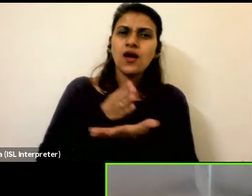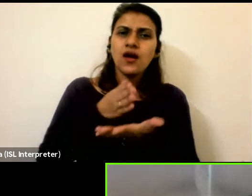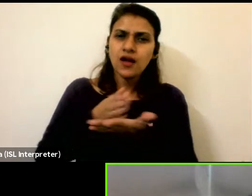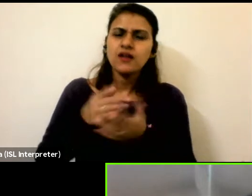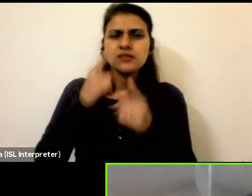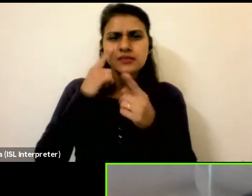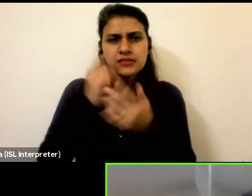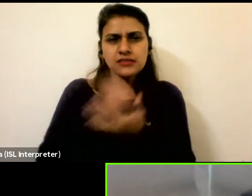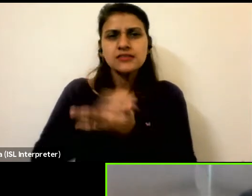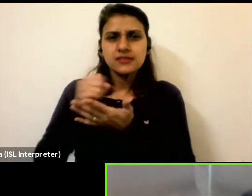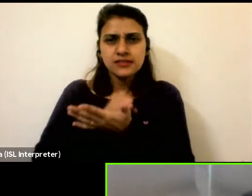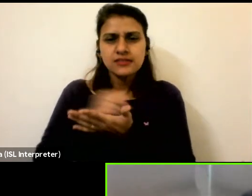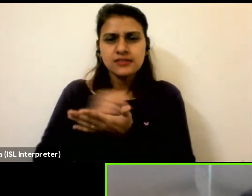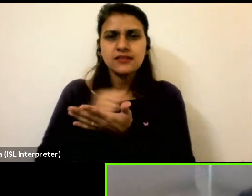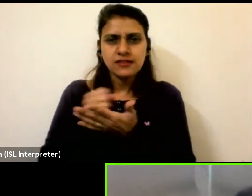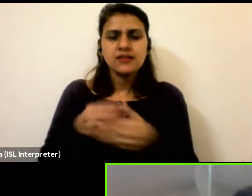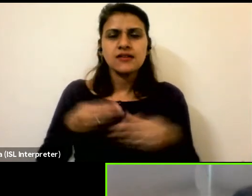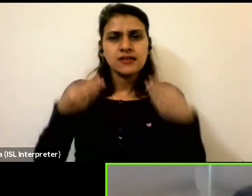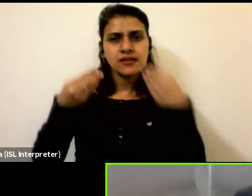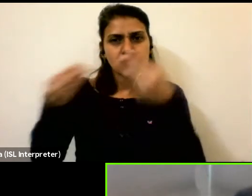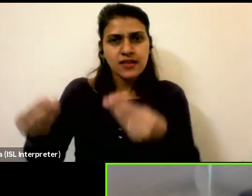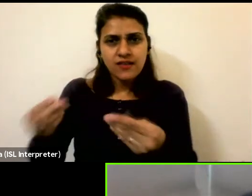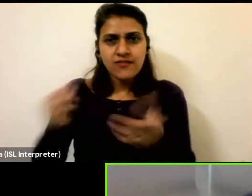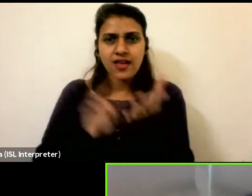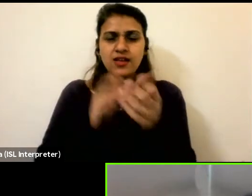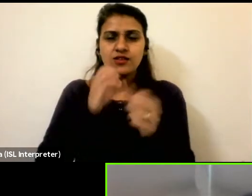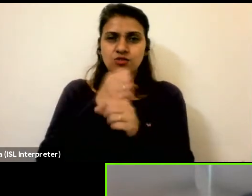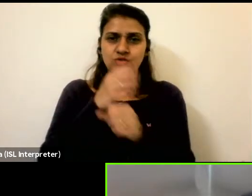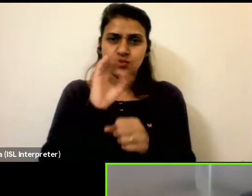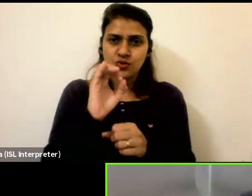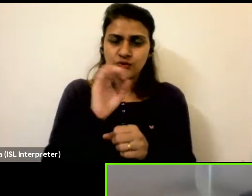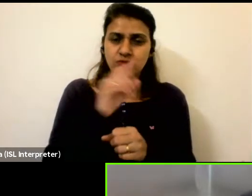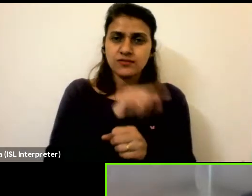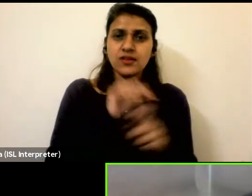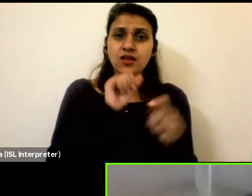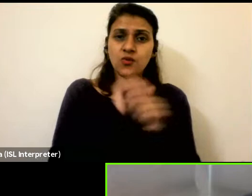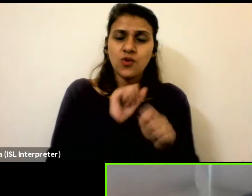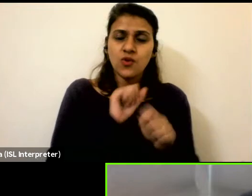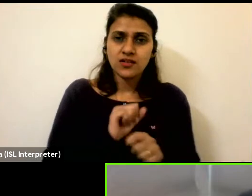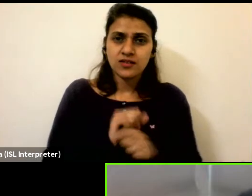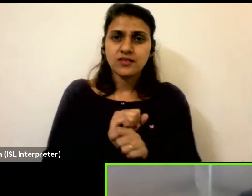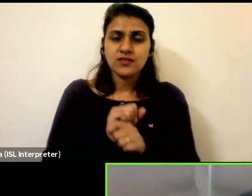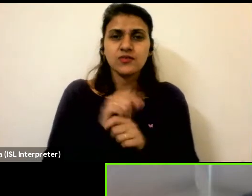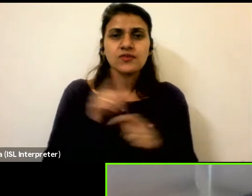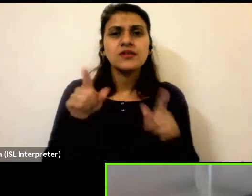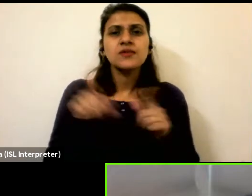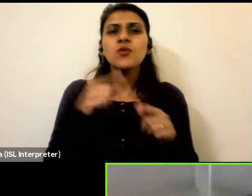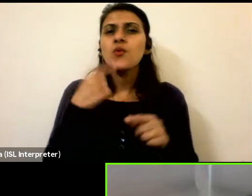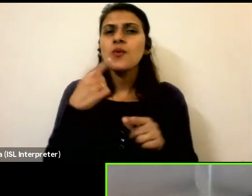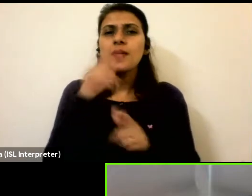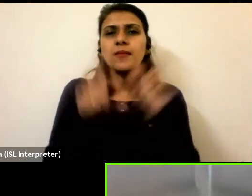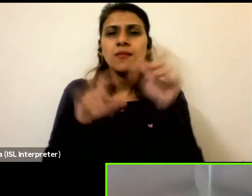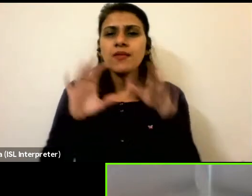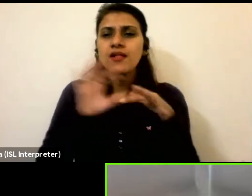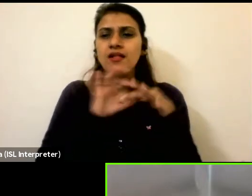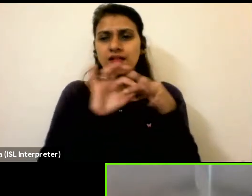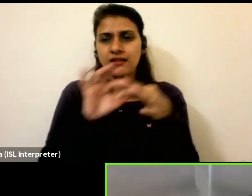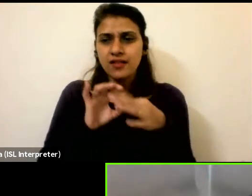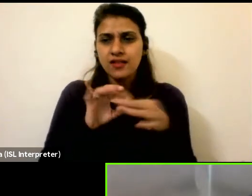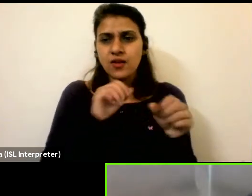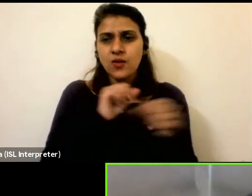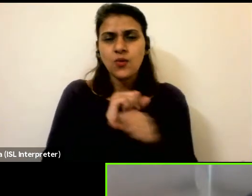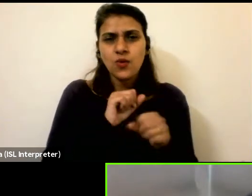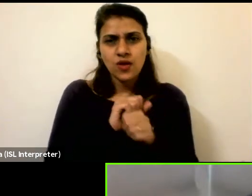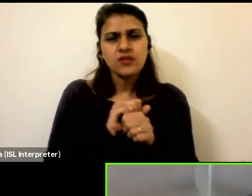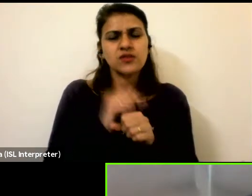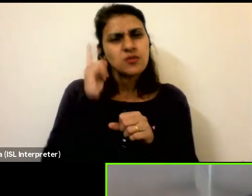been trying to give back to the NGO sector, where they are working with such people in order to ensure that more of